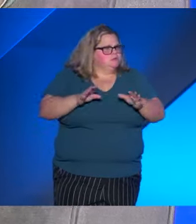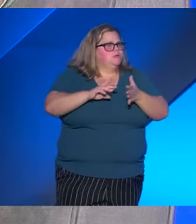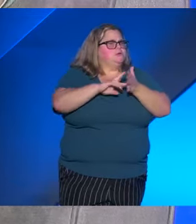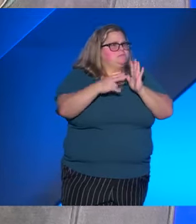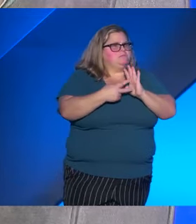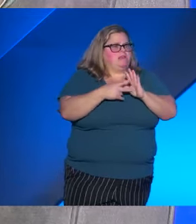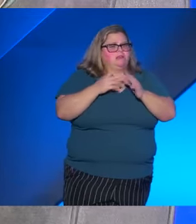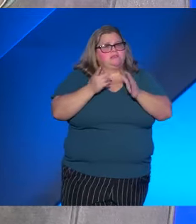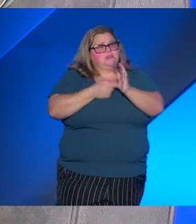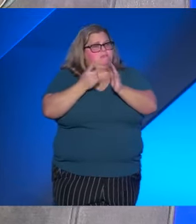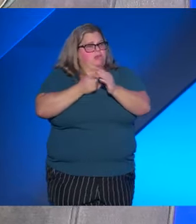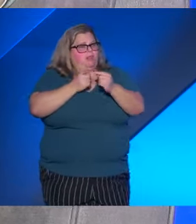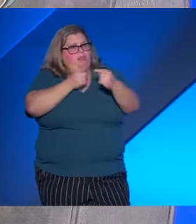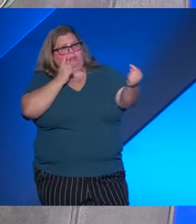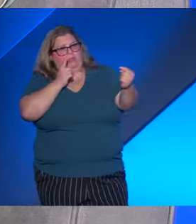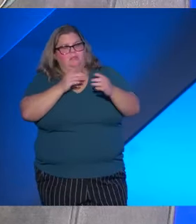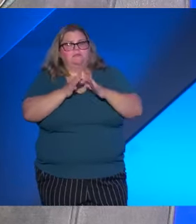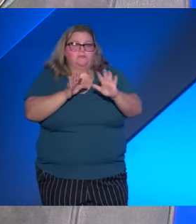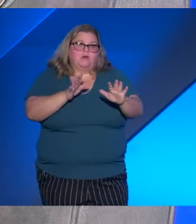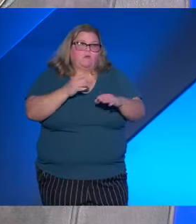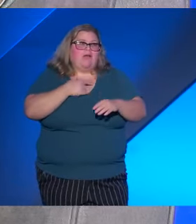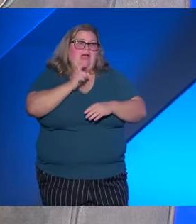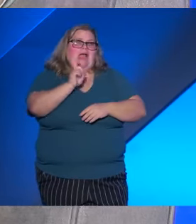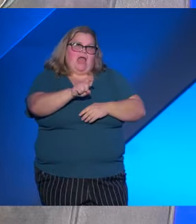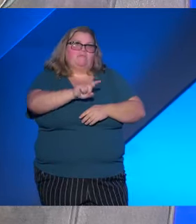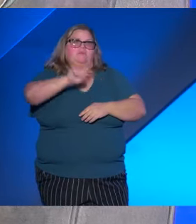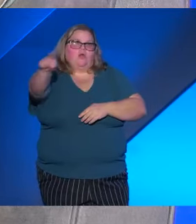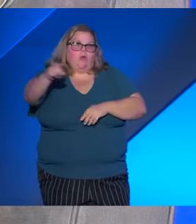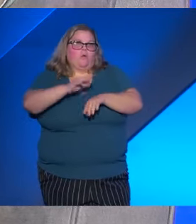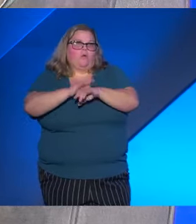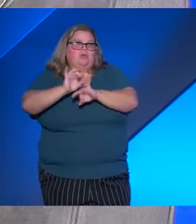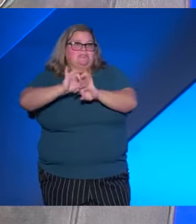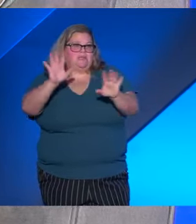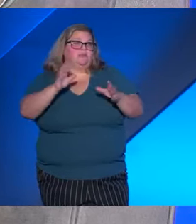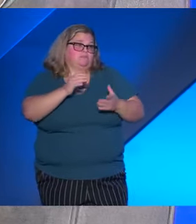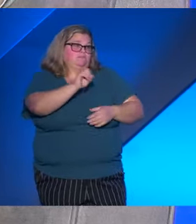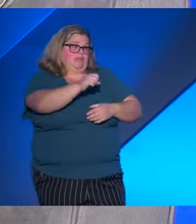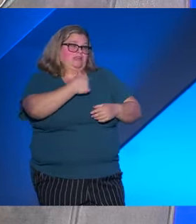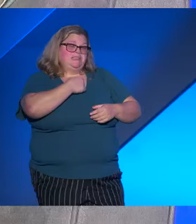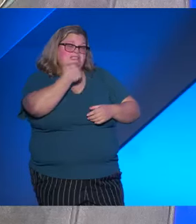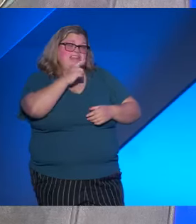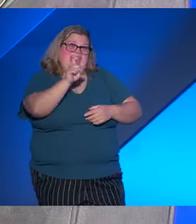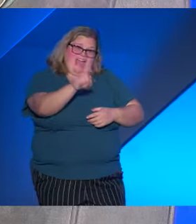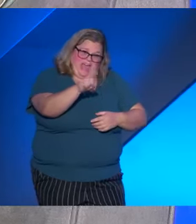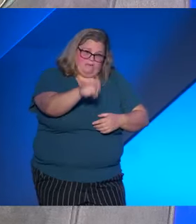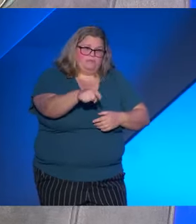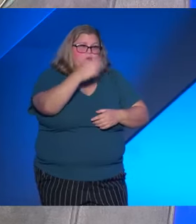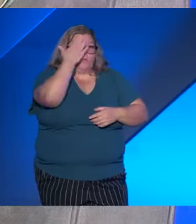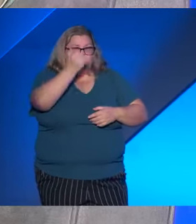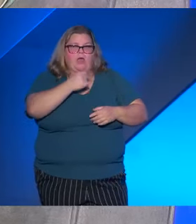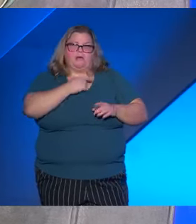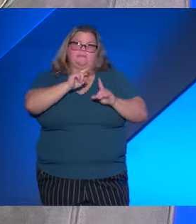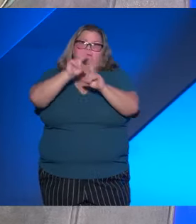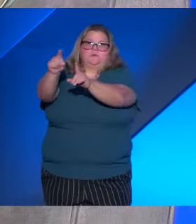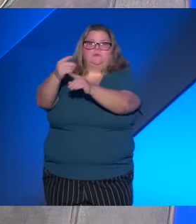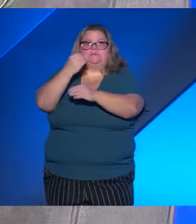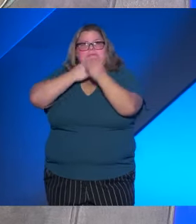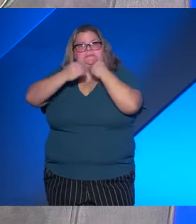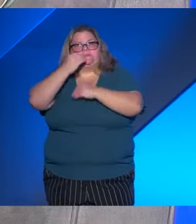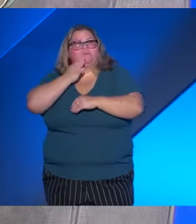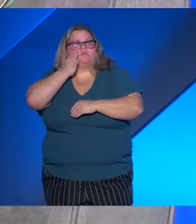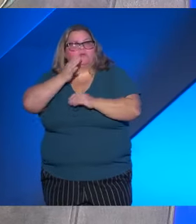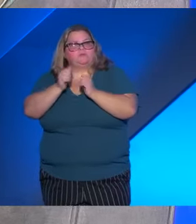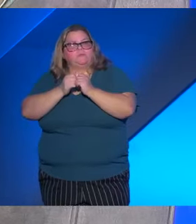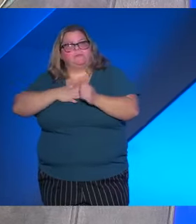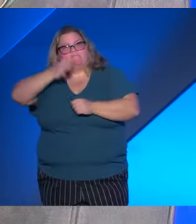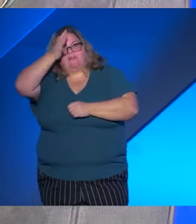on Sunday, and go on Sunday to have breakfast with my father, and I am not looking forward to